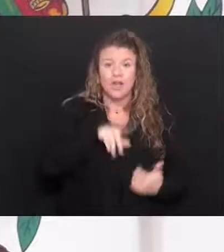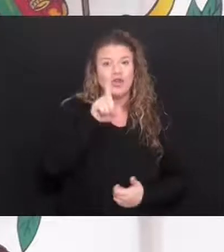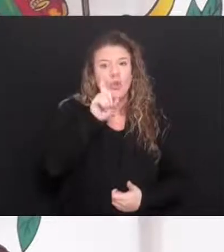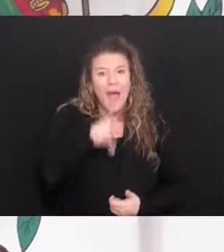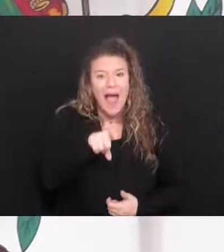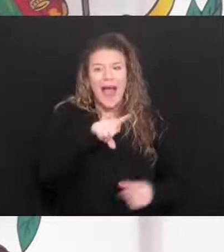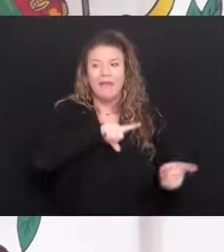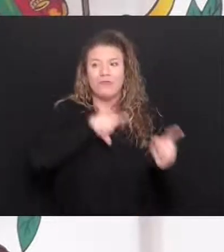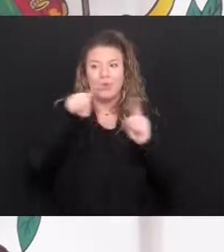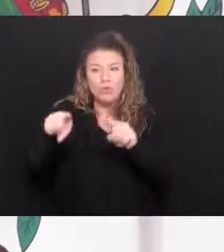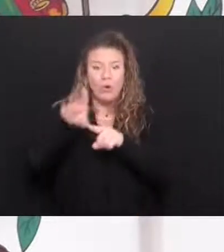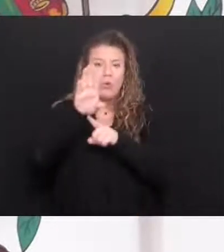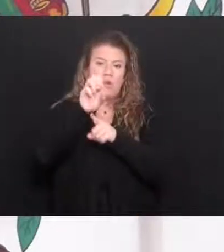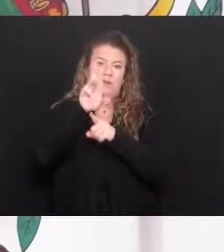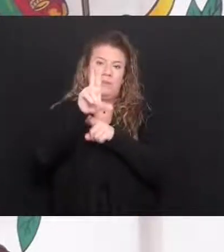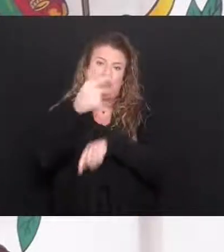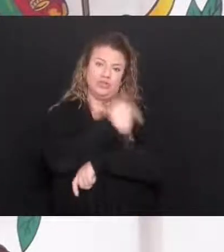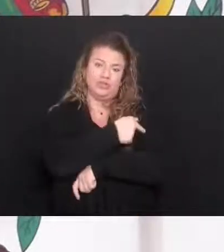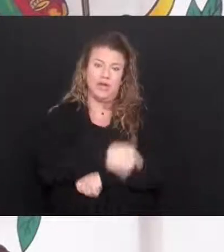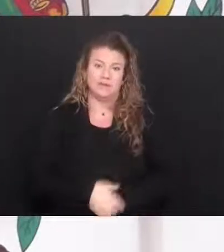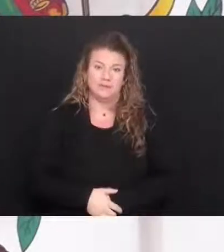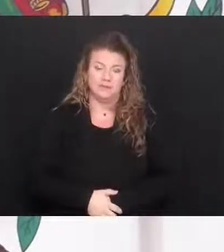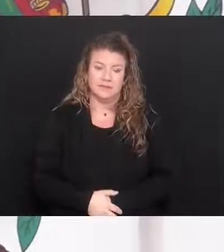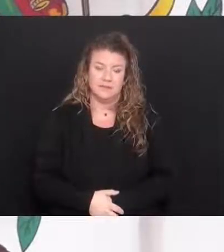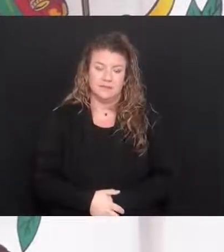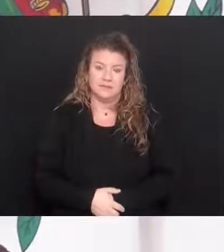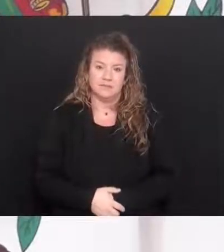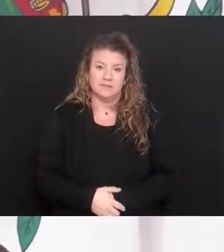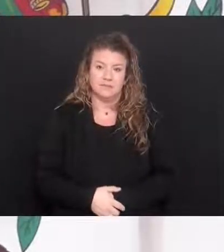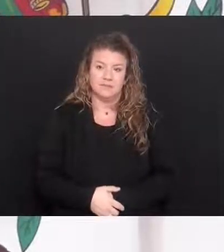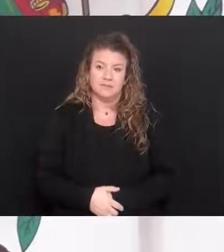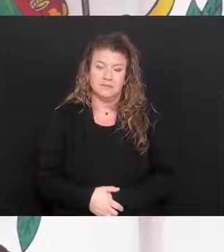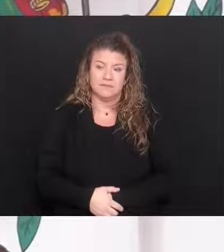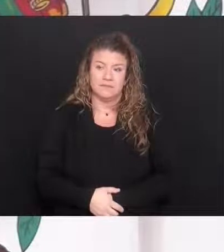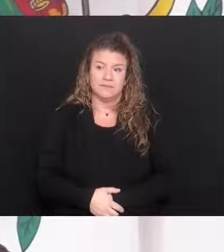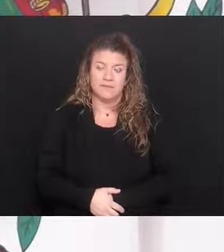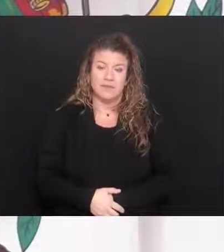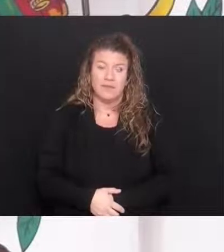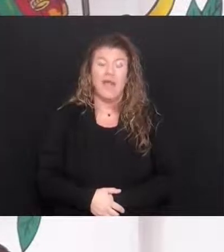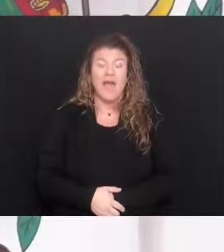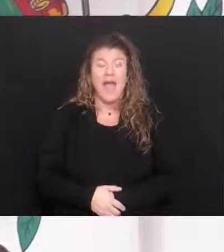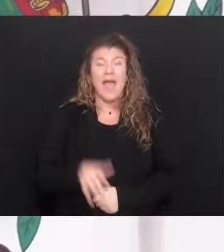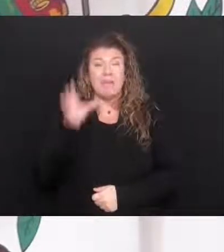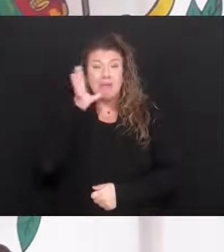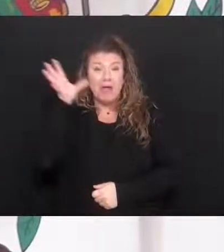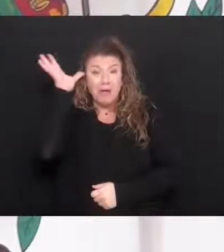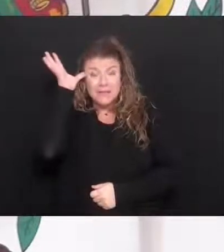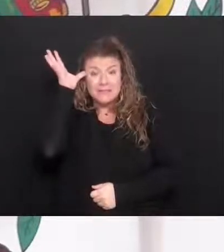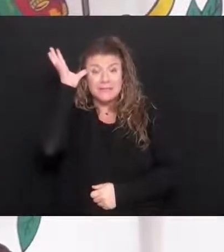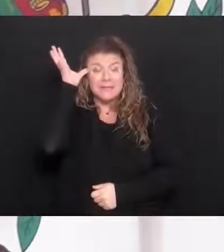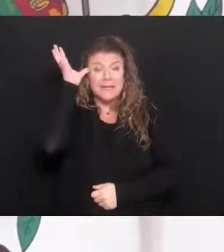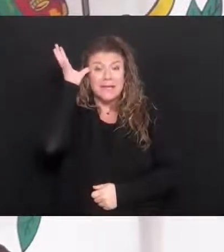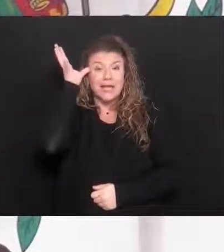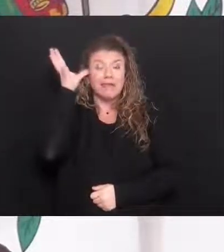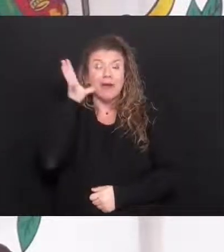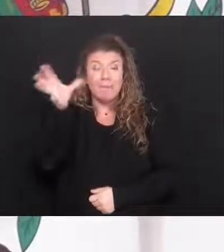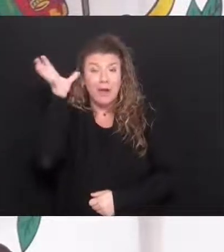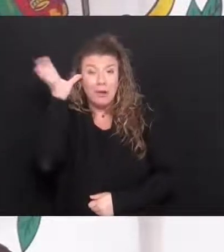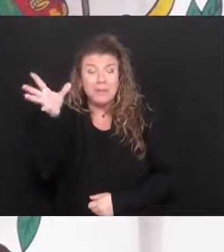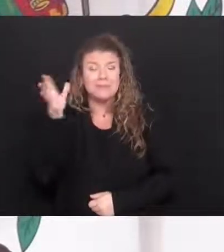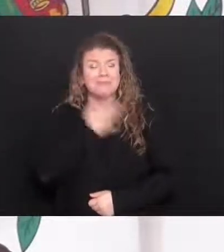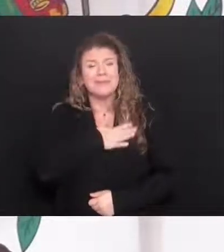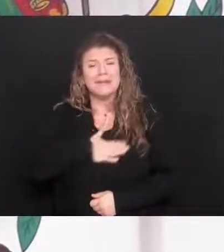booster shot. And younger people, from the standpoint of our parents and everything, please,